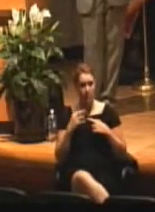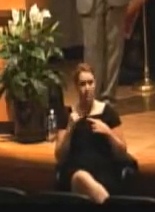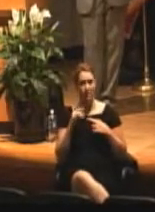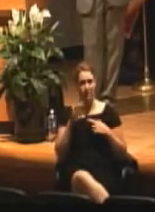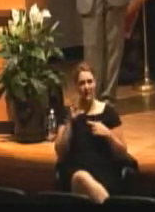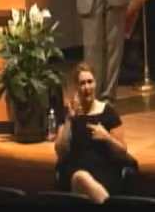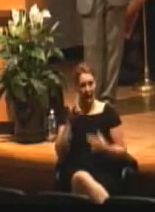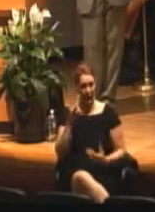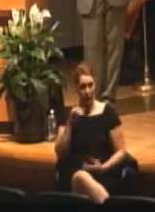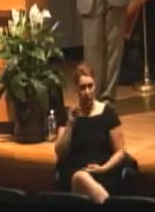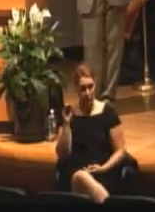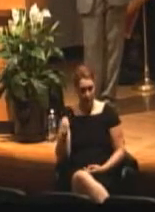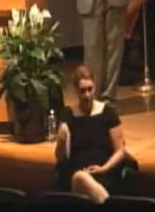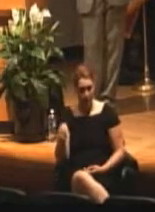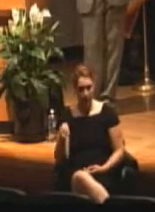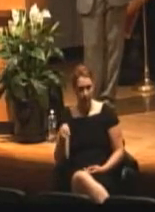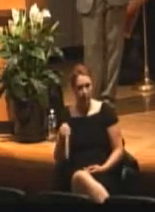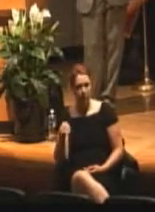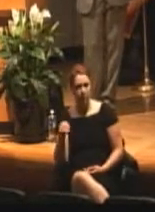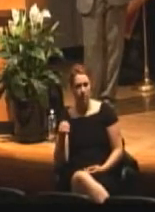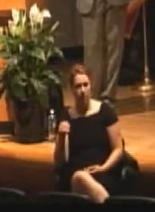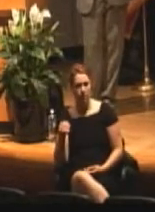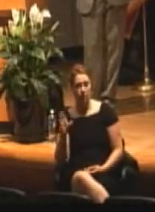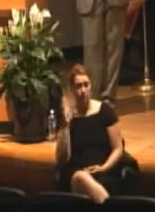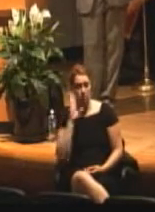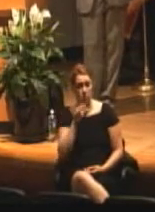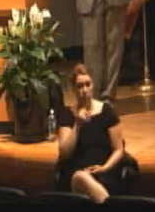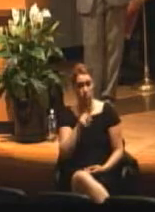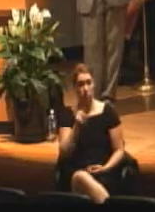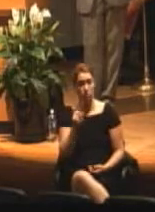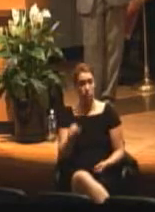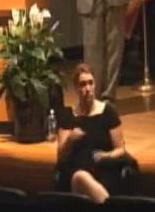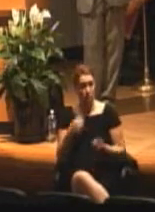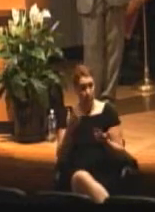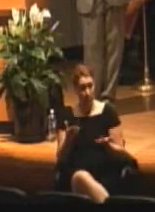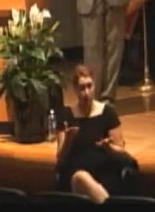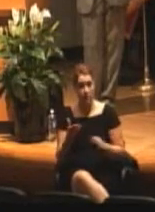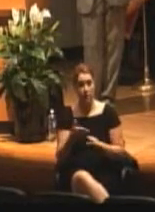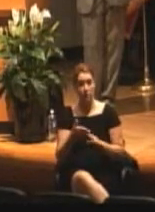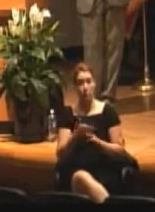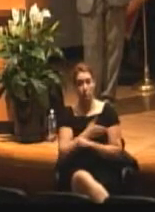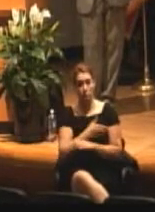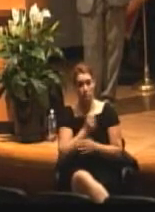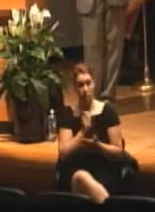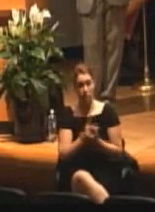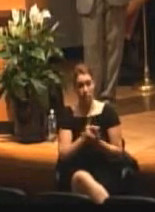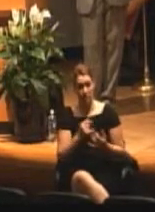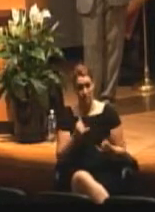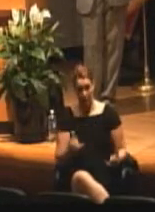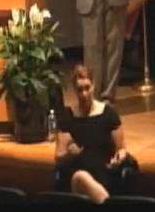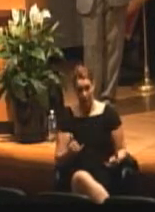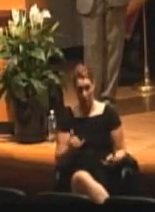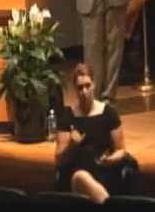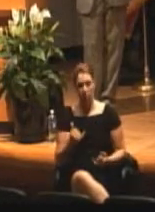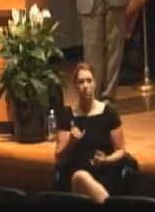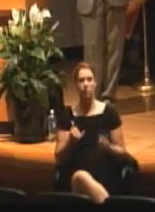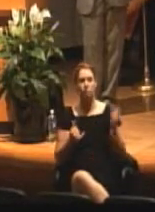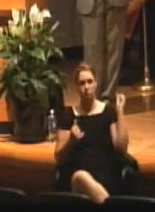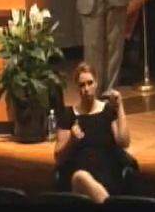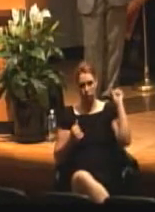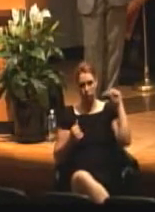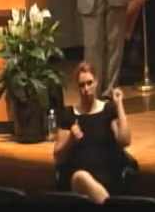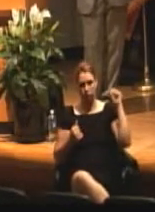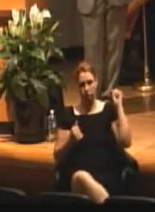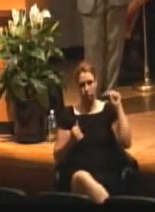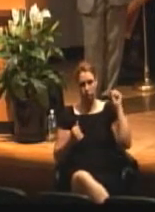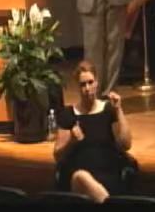80%. Mm-hmm. Would you recommend that they get a pre-approval now or after? I would, yes.